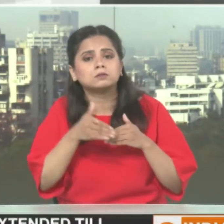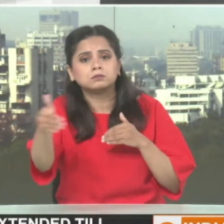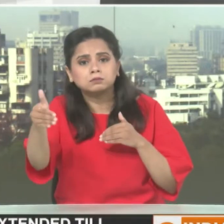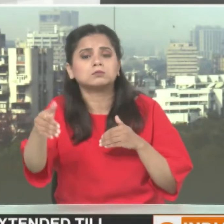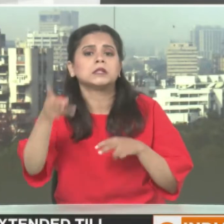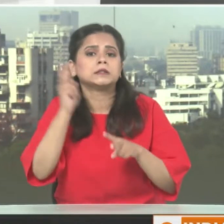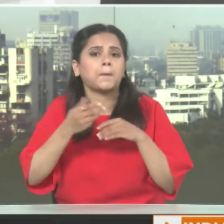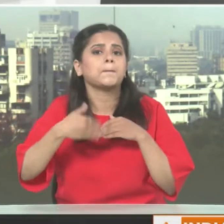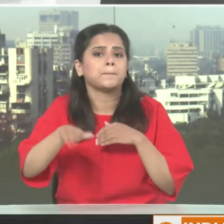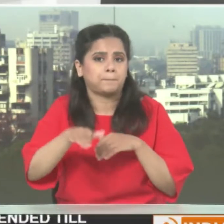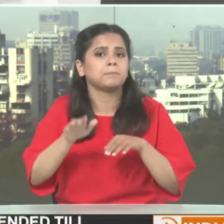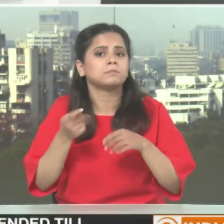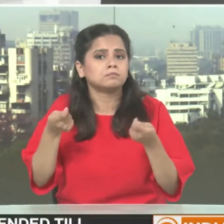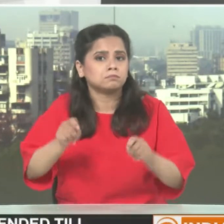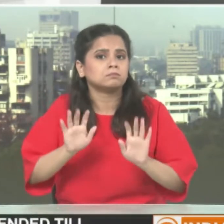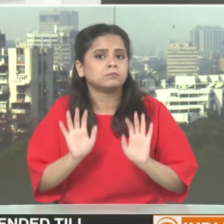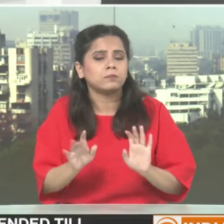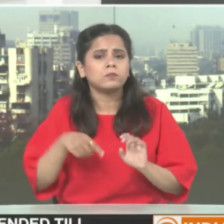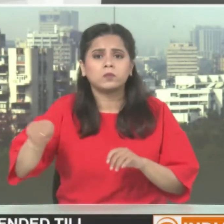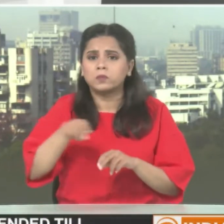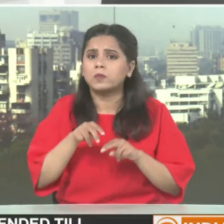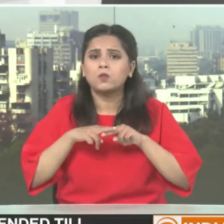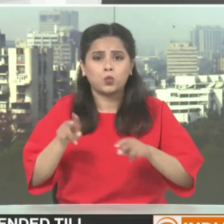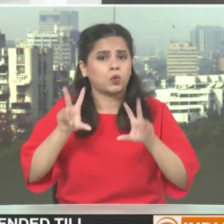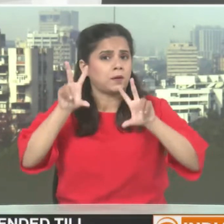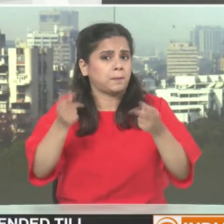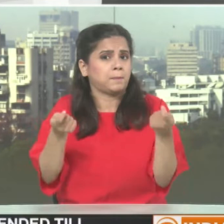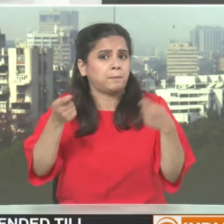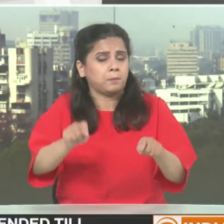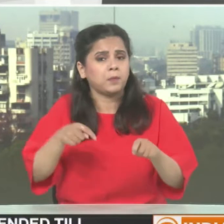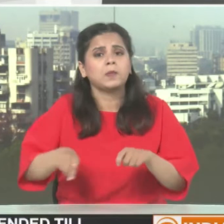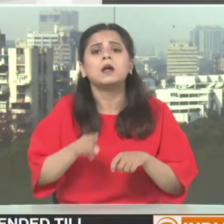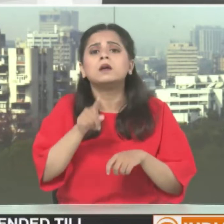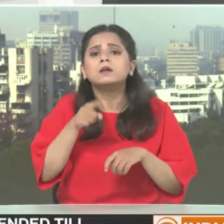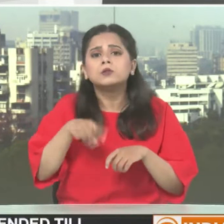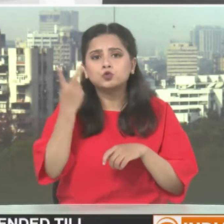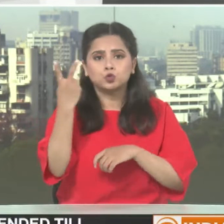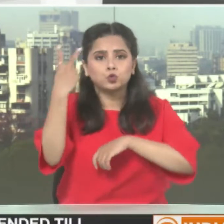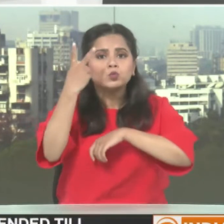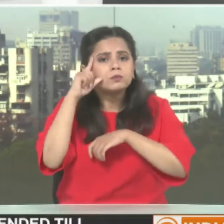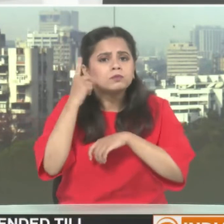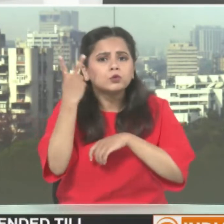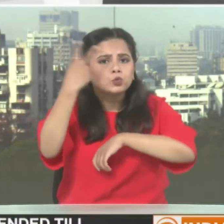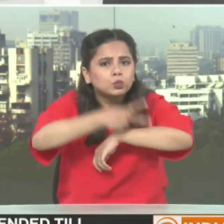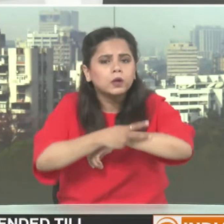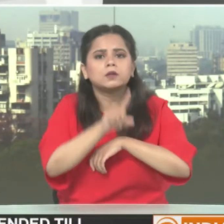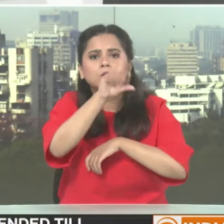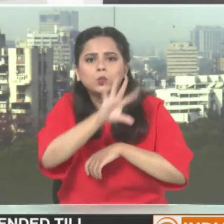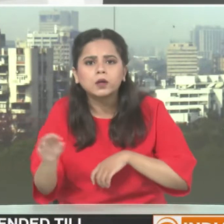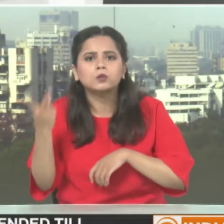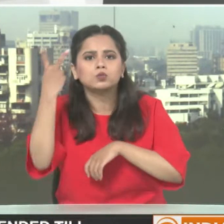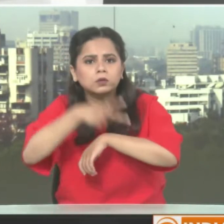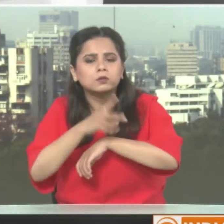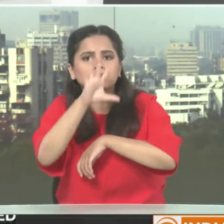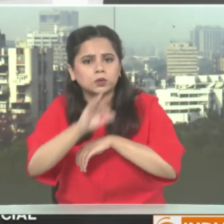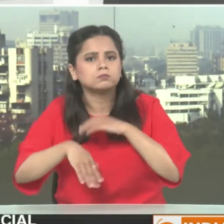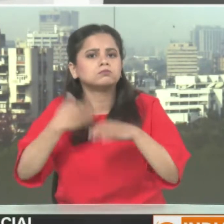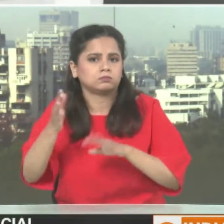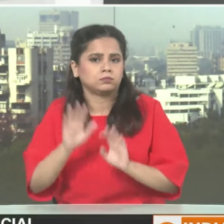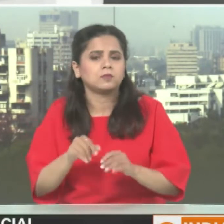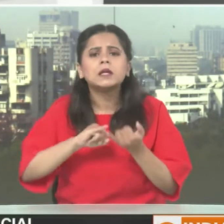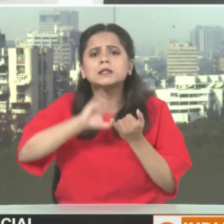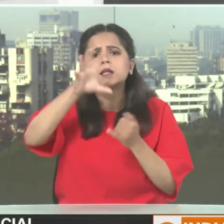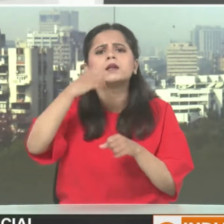state. There will be a complete shutdown across the state for 2 days every week. The state